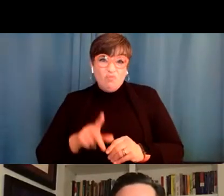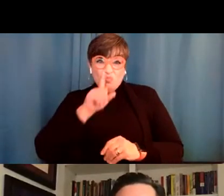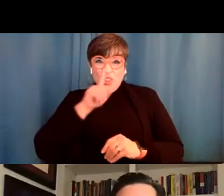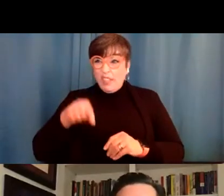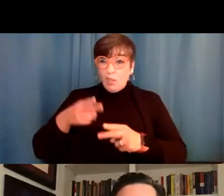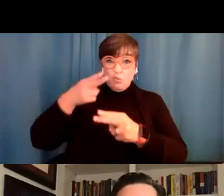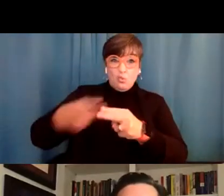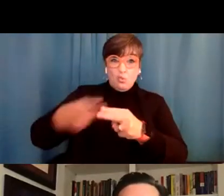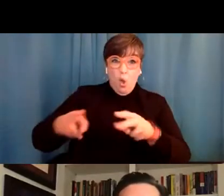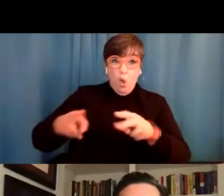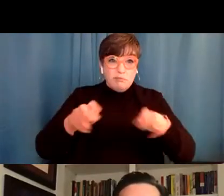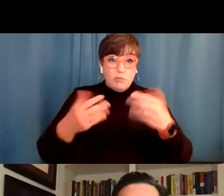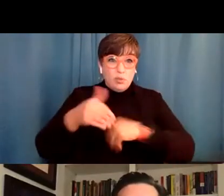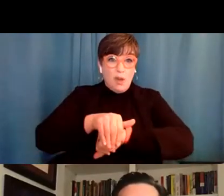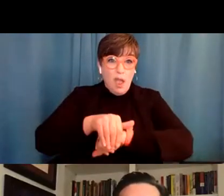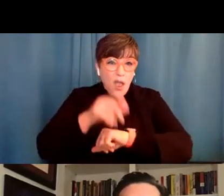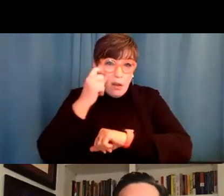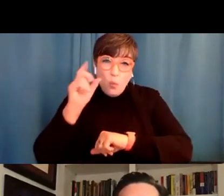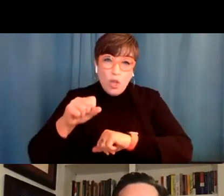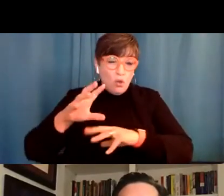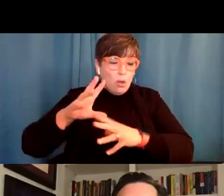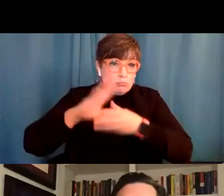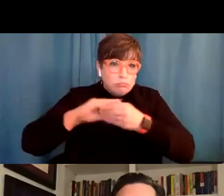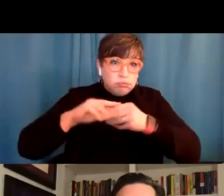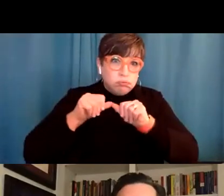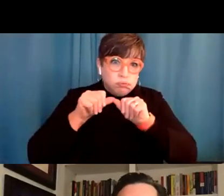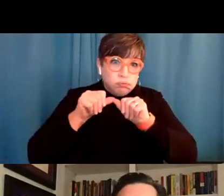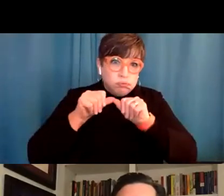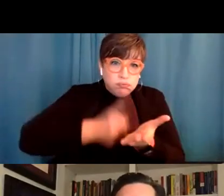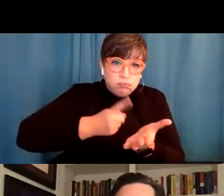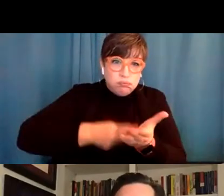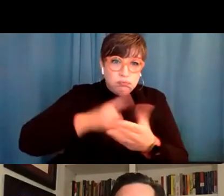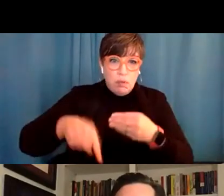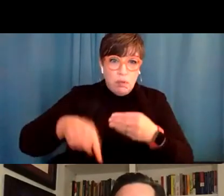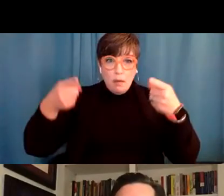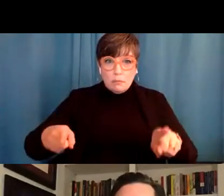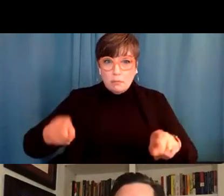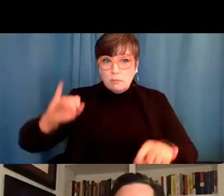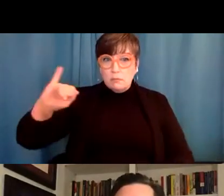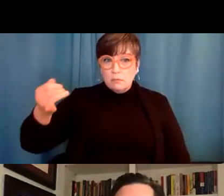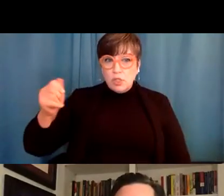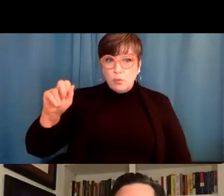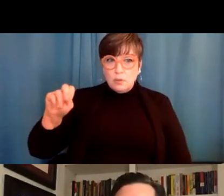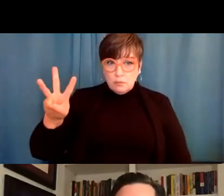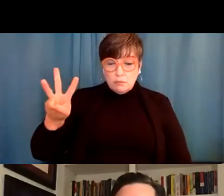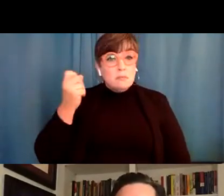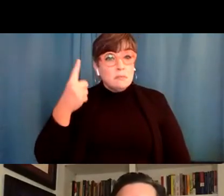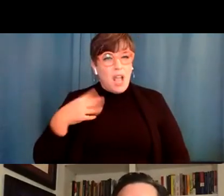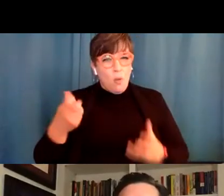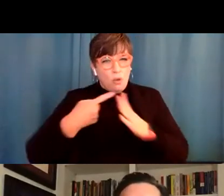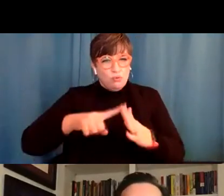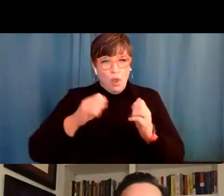what we experienced on January 6th and what it means. I'd like to make five key observations about